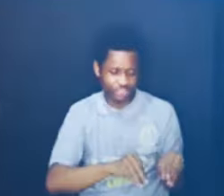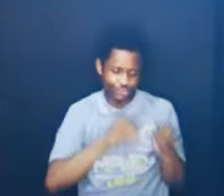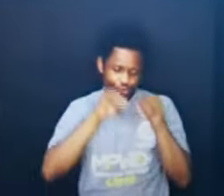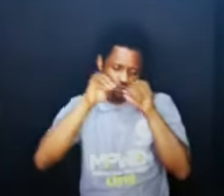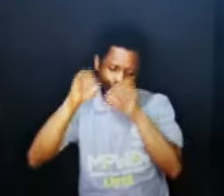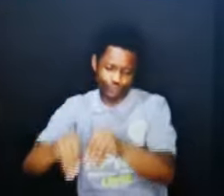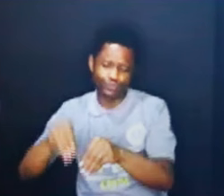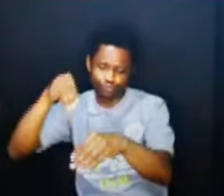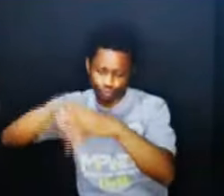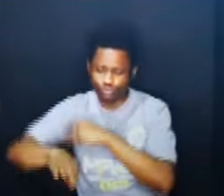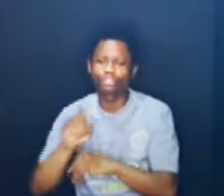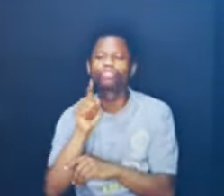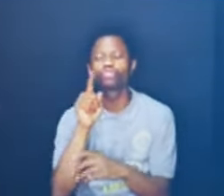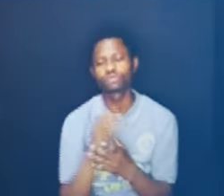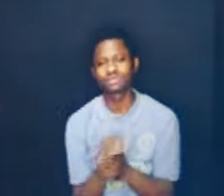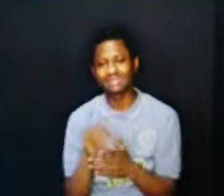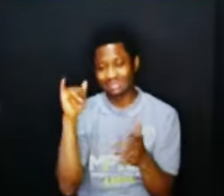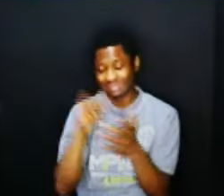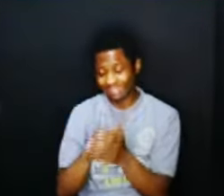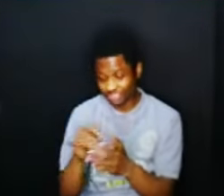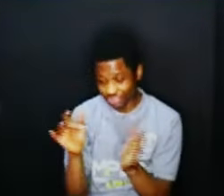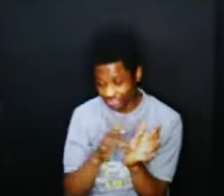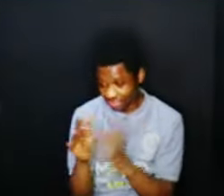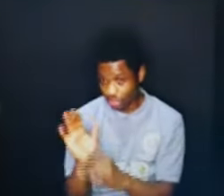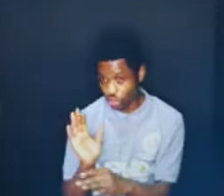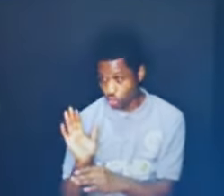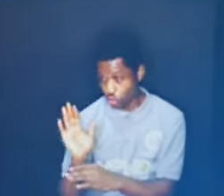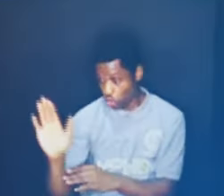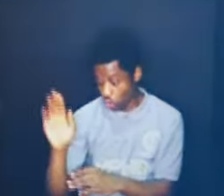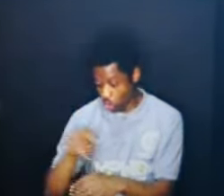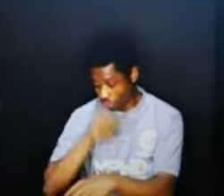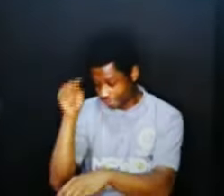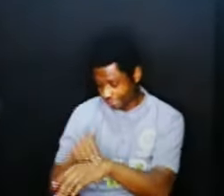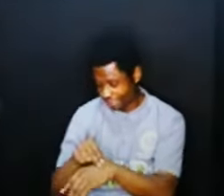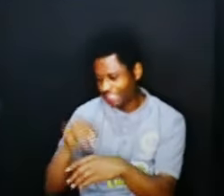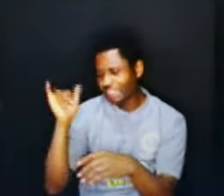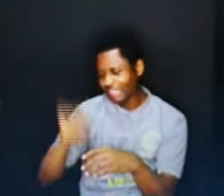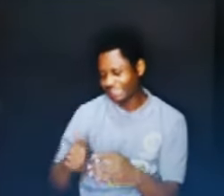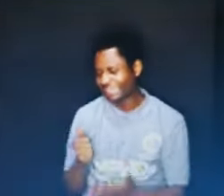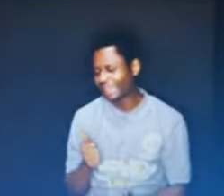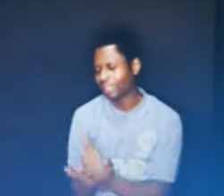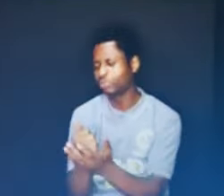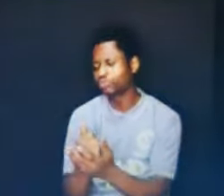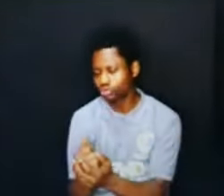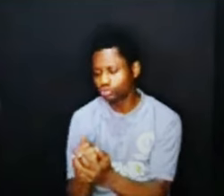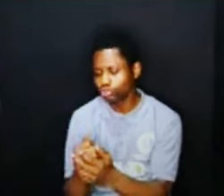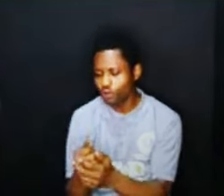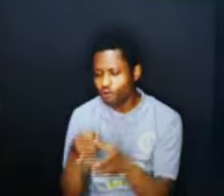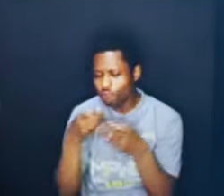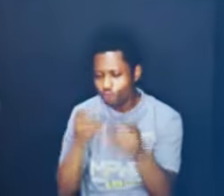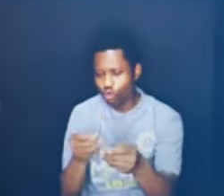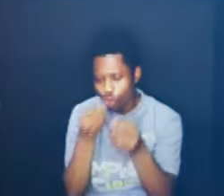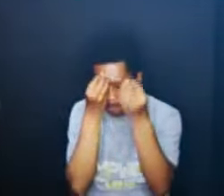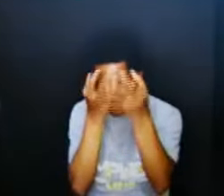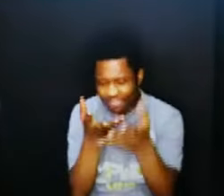su awura ho. That nature. Na sa su no can fulfill the sermon on the mount.